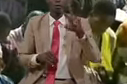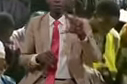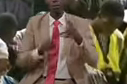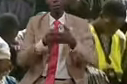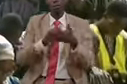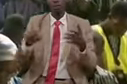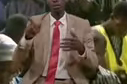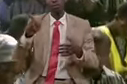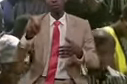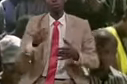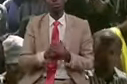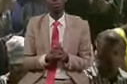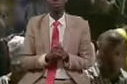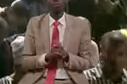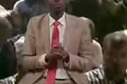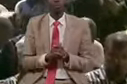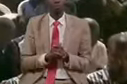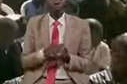21.